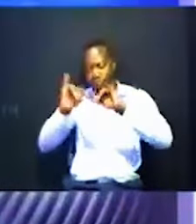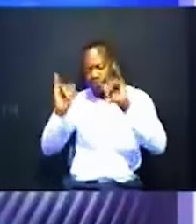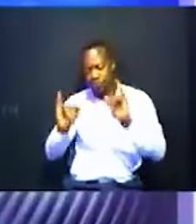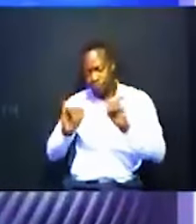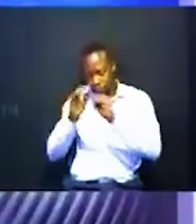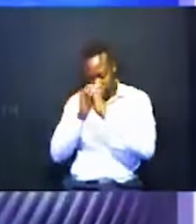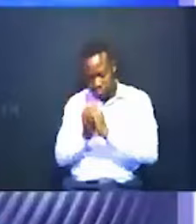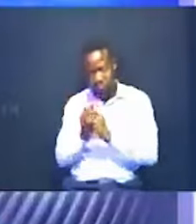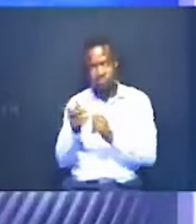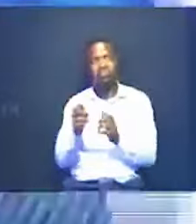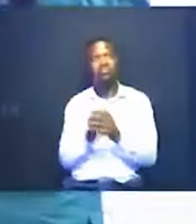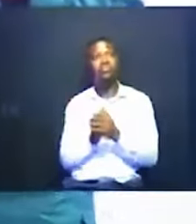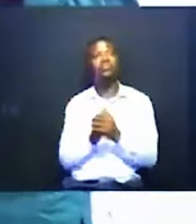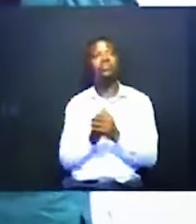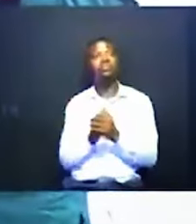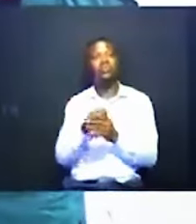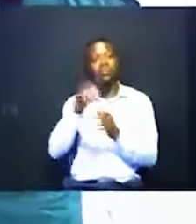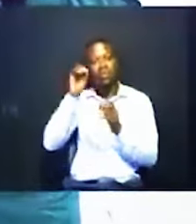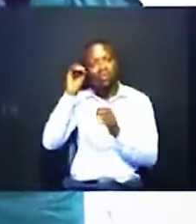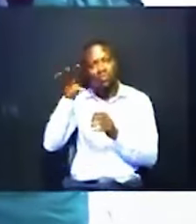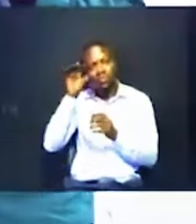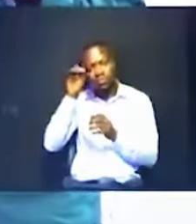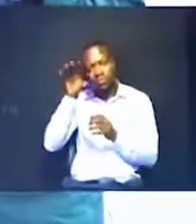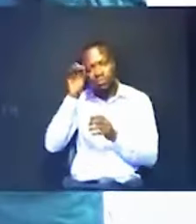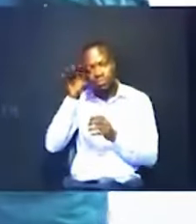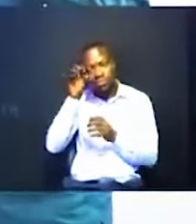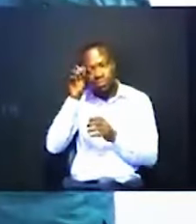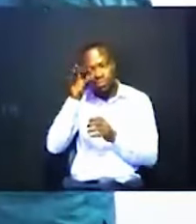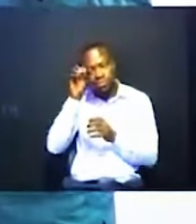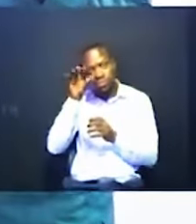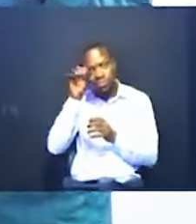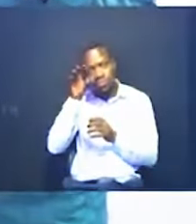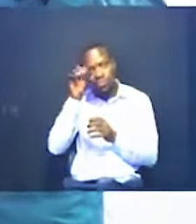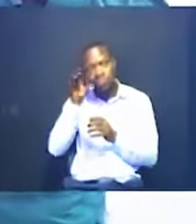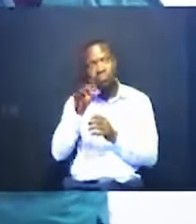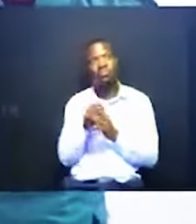Idolatry. And witchcraft.